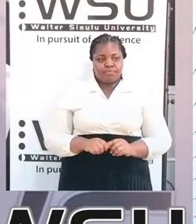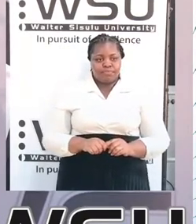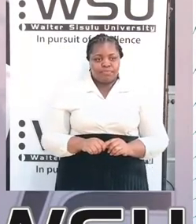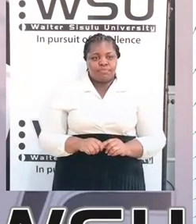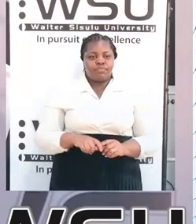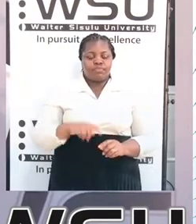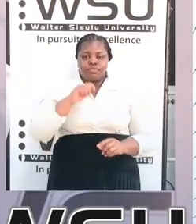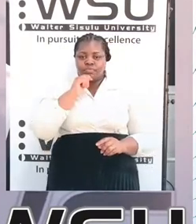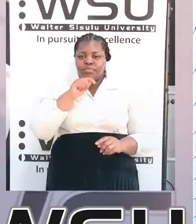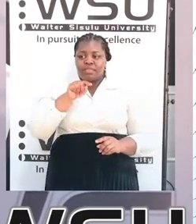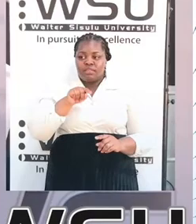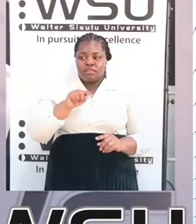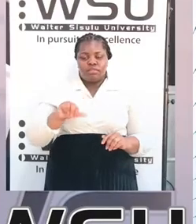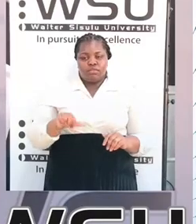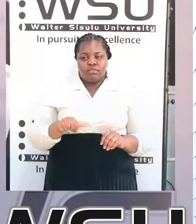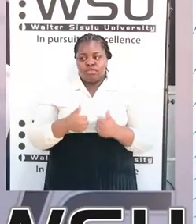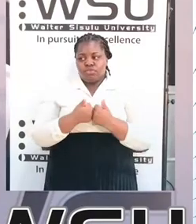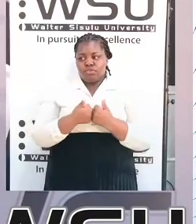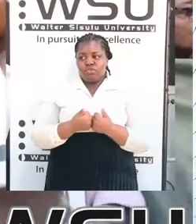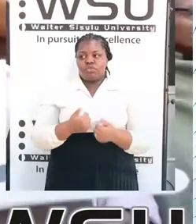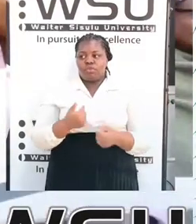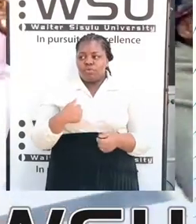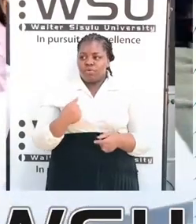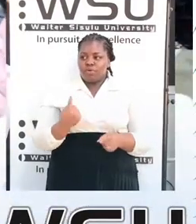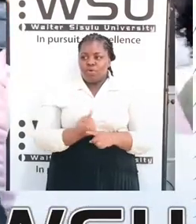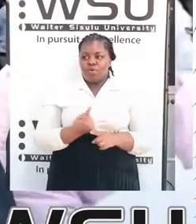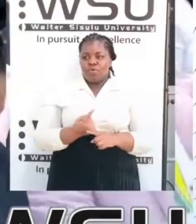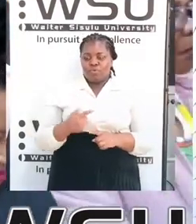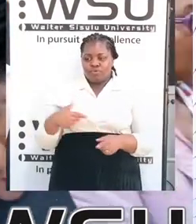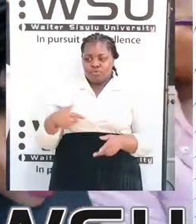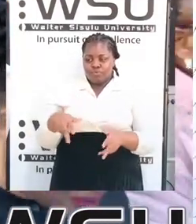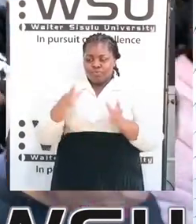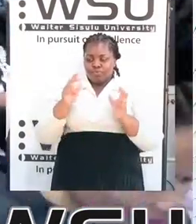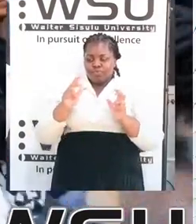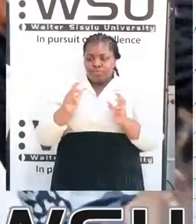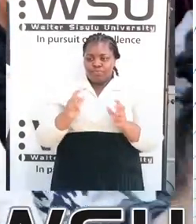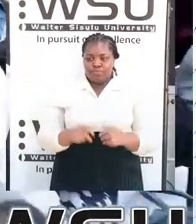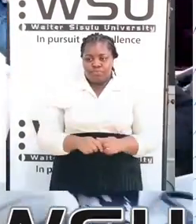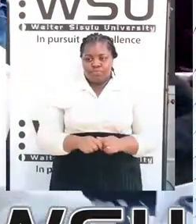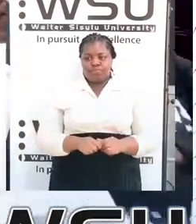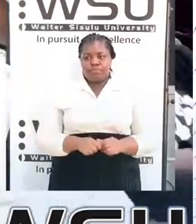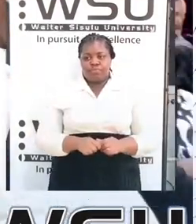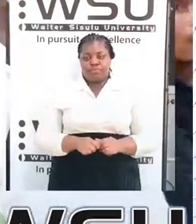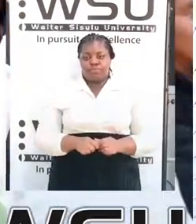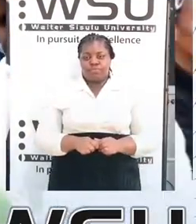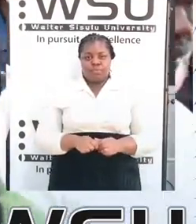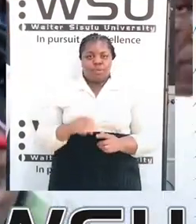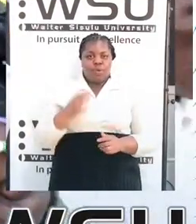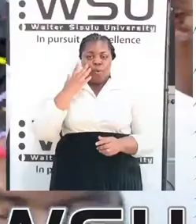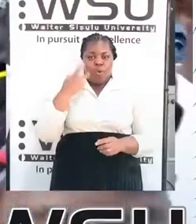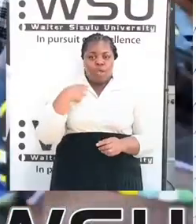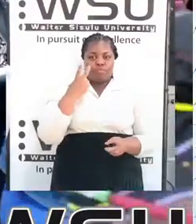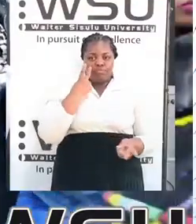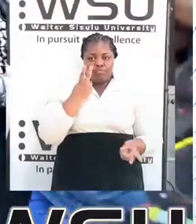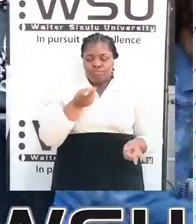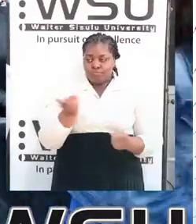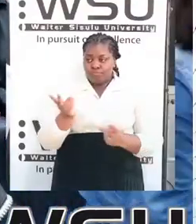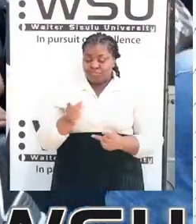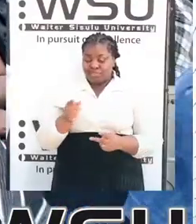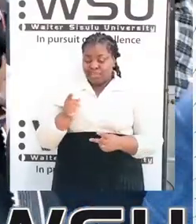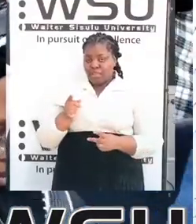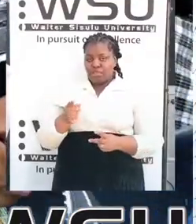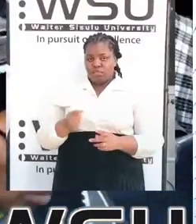These are challenges that we are all grappling with. And when you reflect on this particular